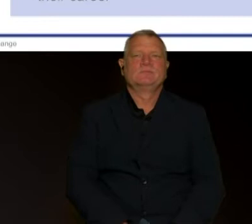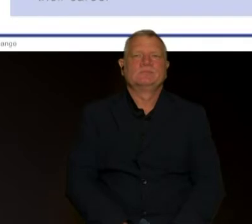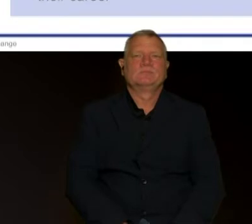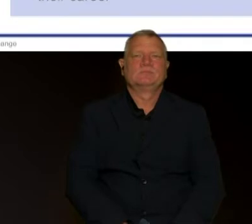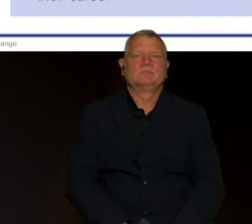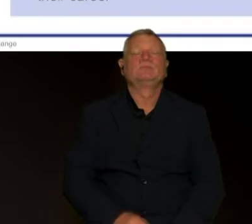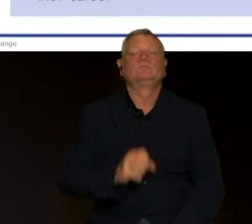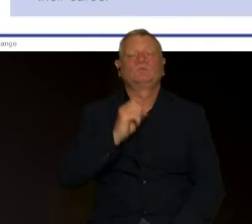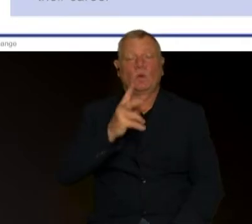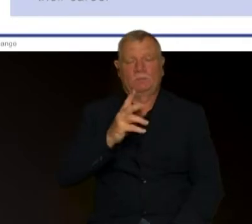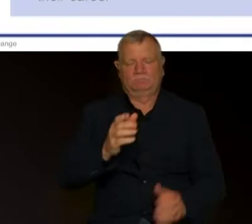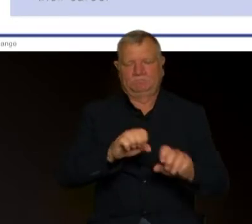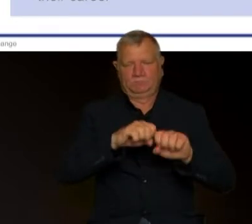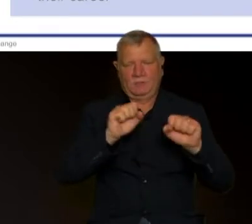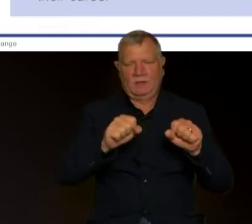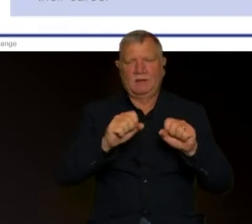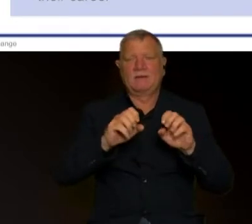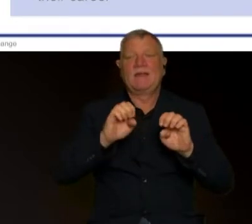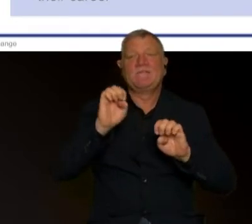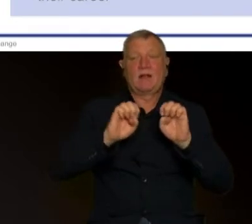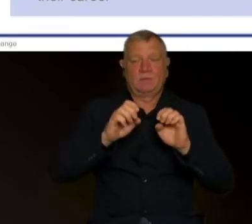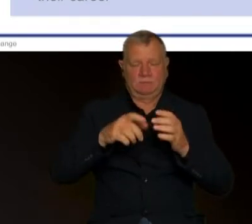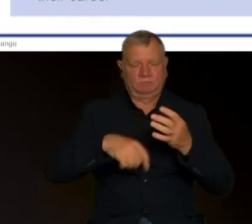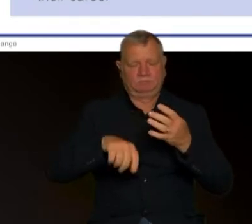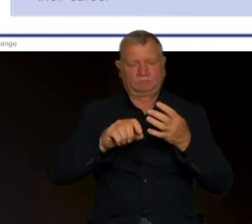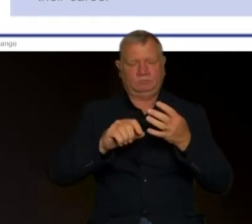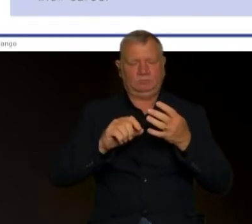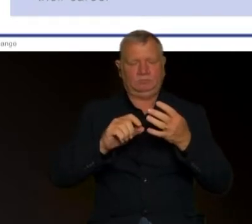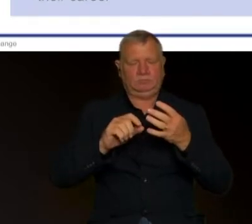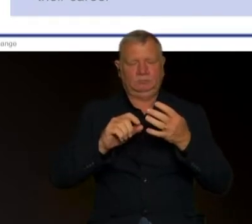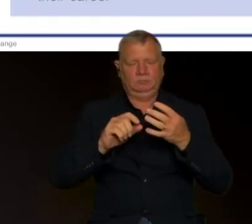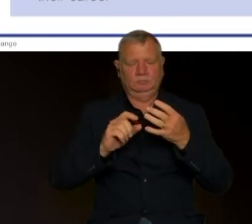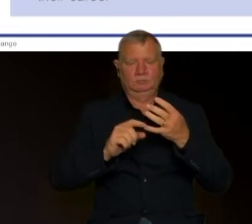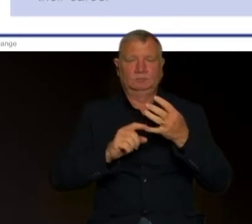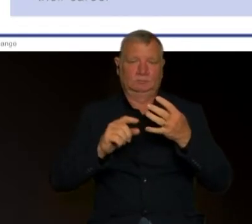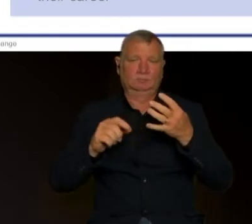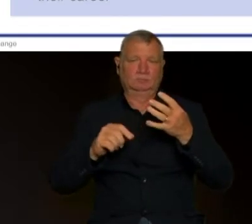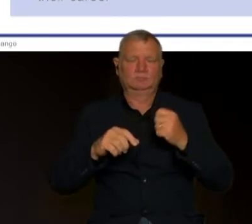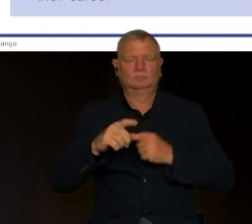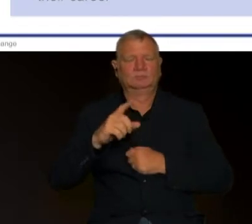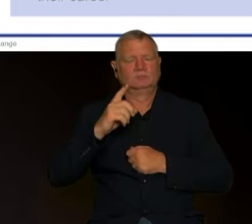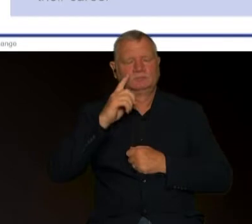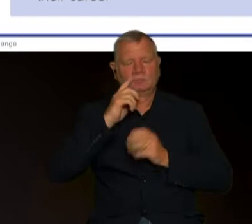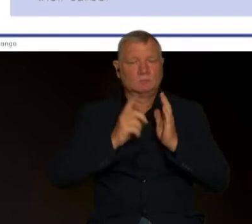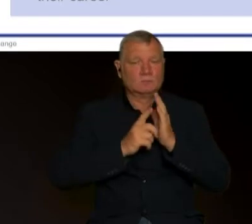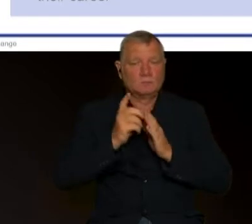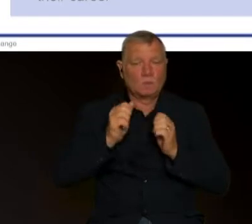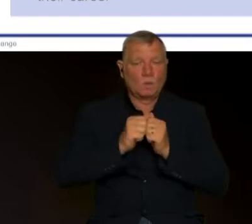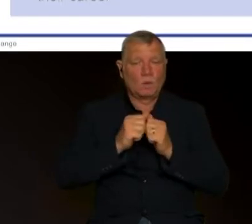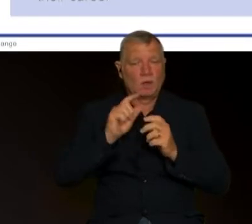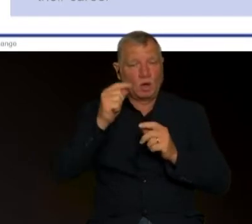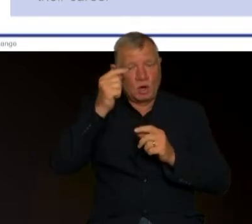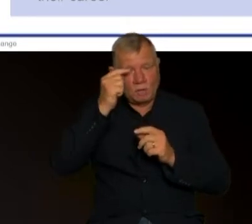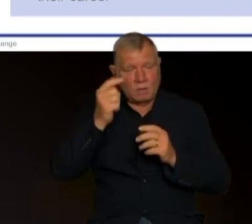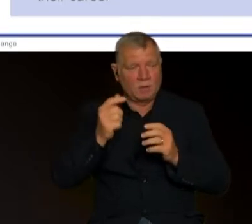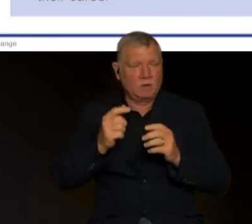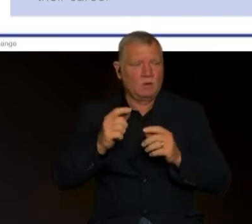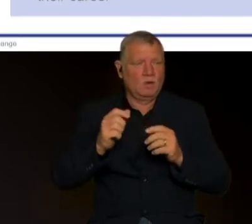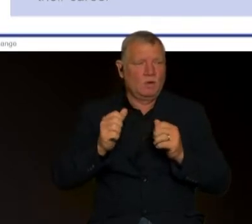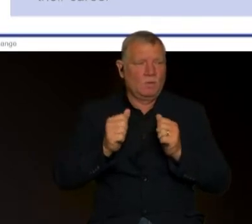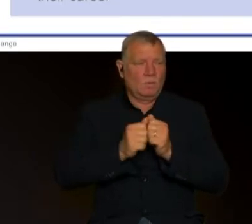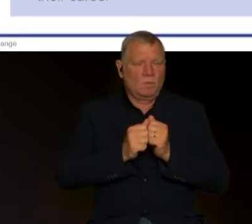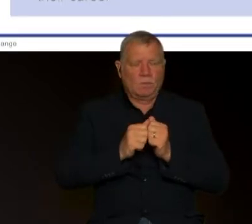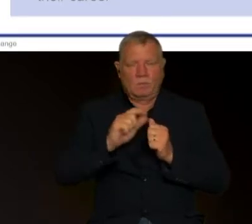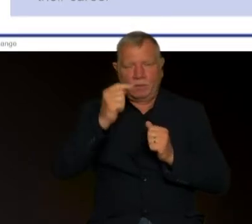Okay, the evaluation system. This was very important, and this was designed in conjunction with the